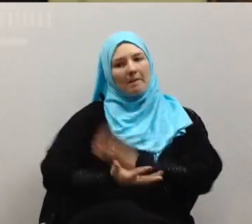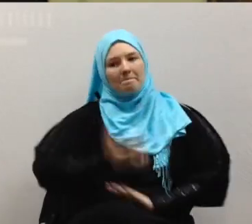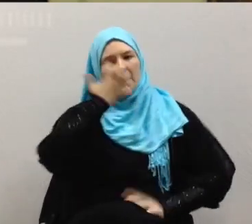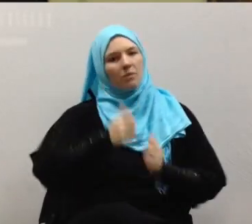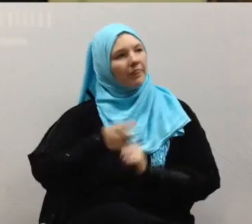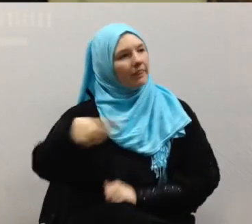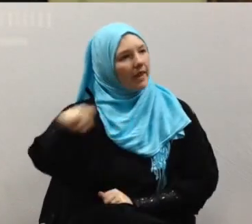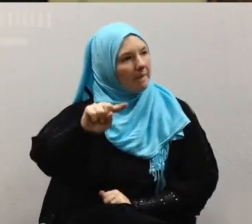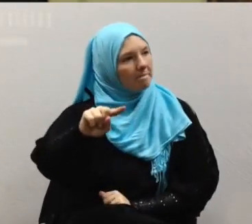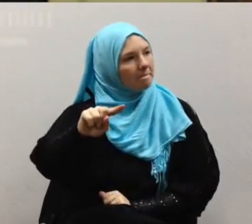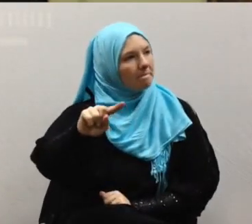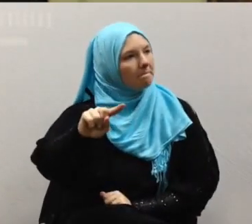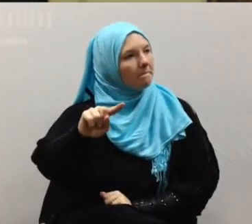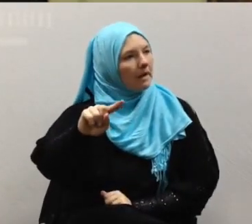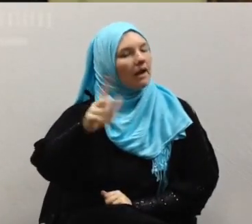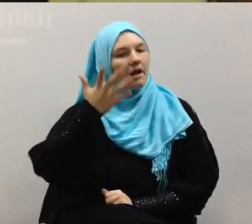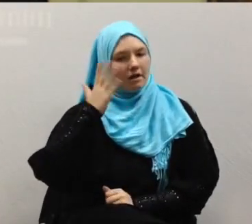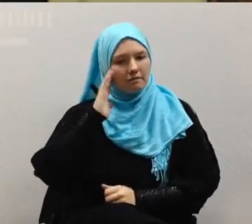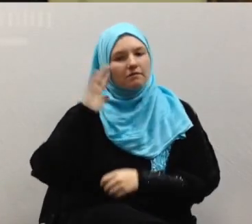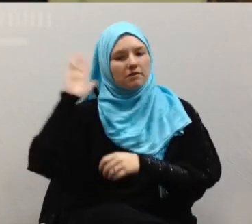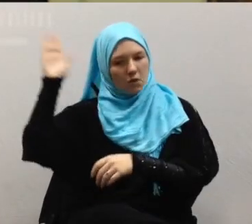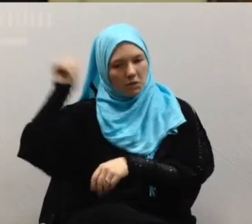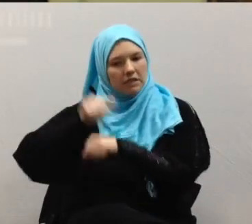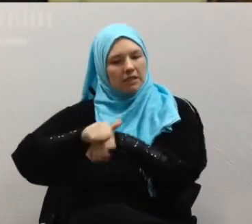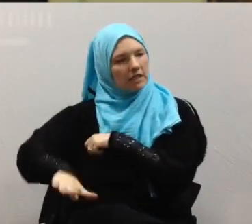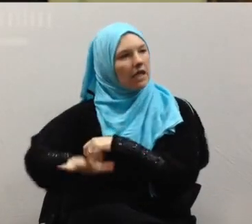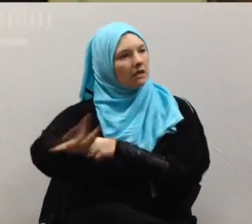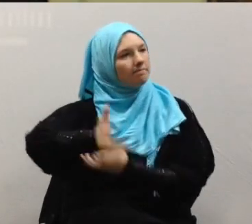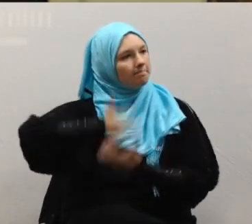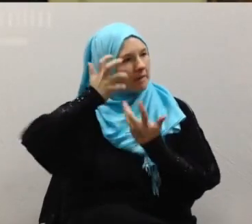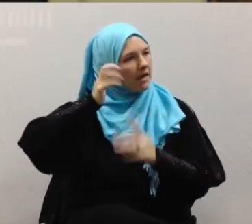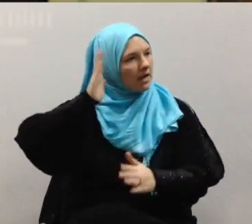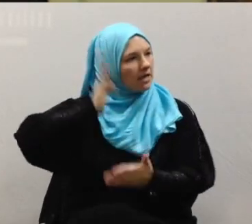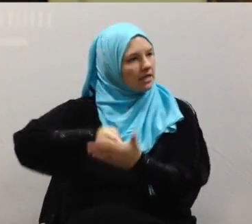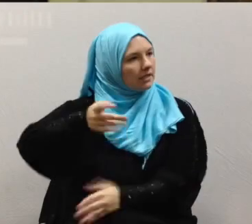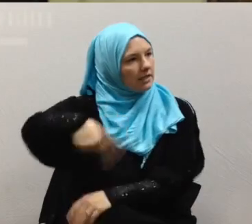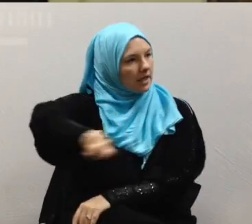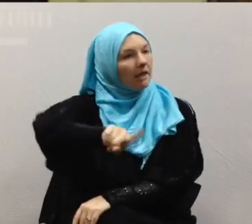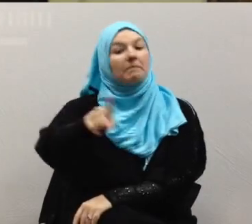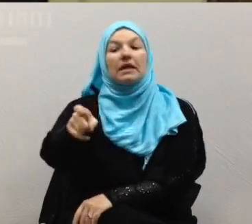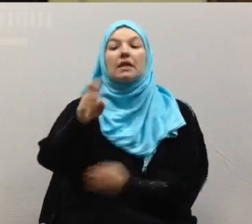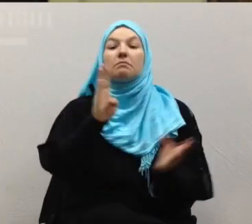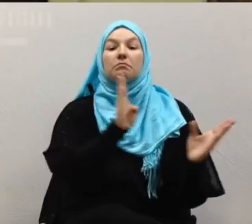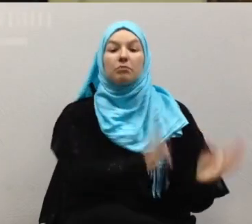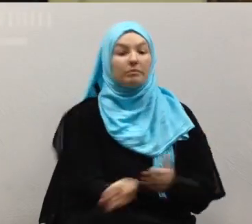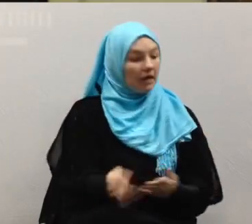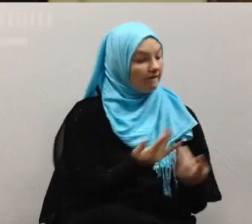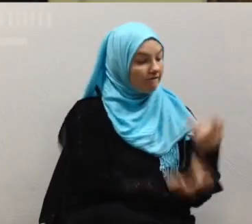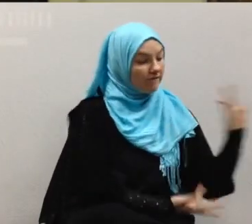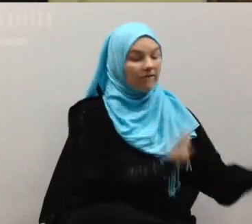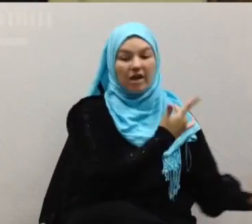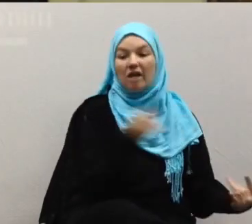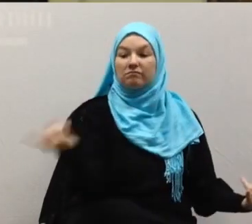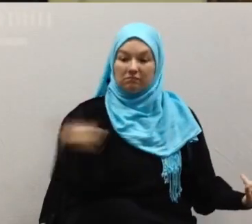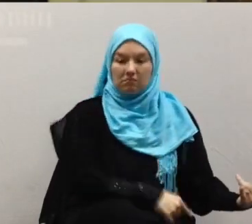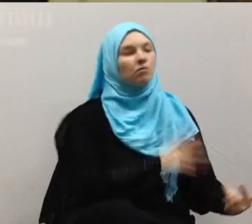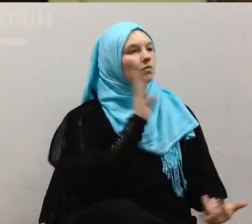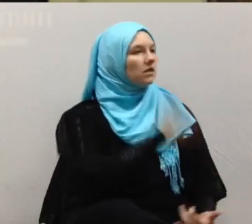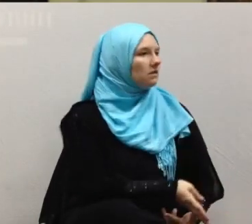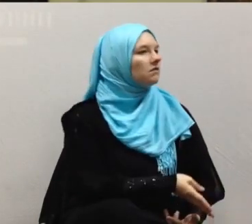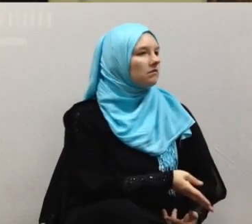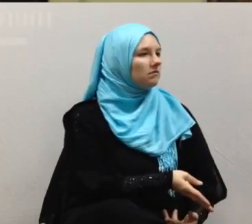wrath and curse upon them, and prepared for them hell, and evil it is as a